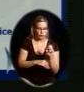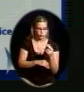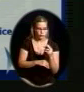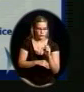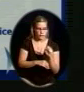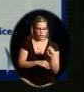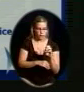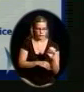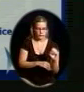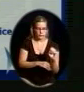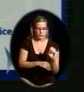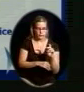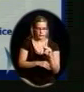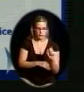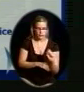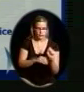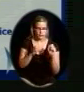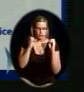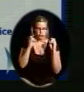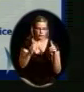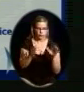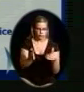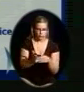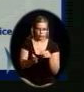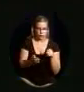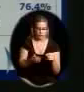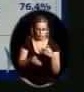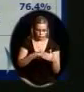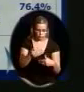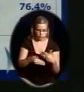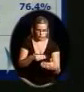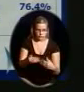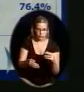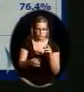Education Center, and they process the results.